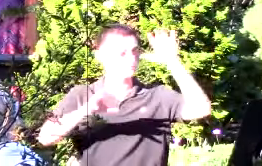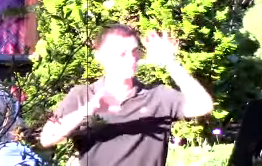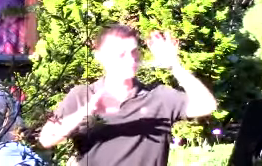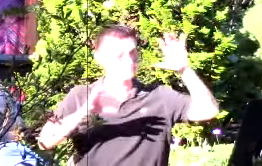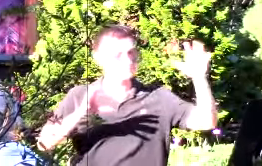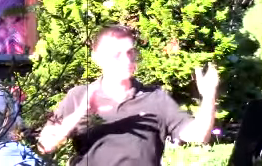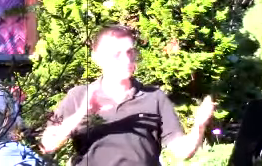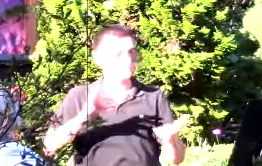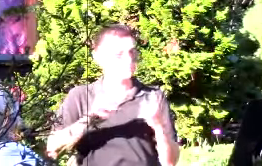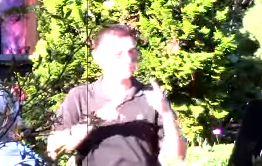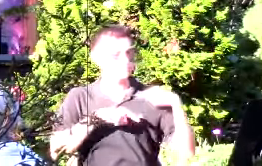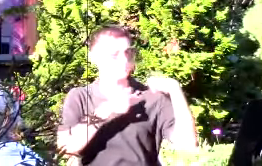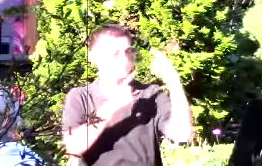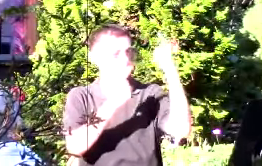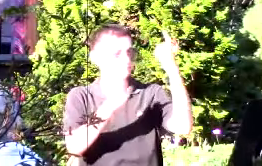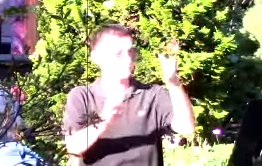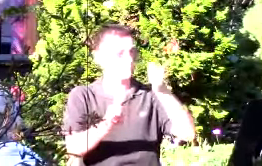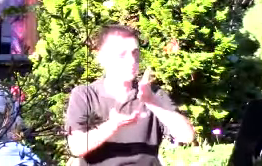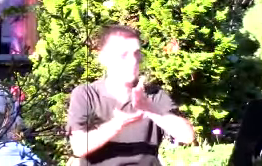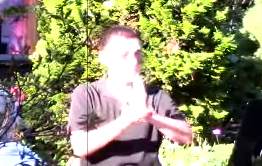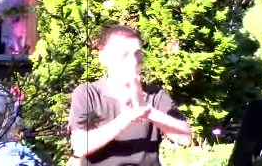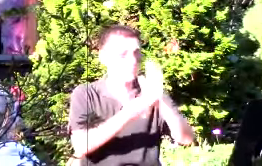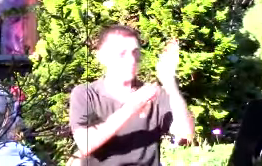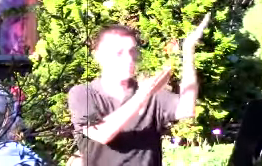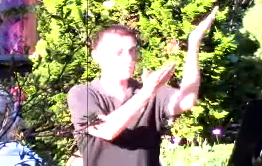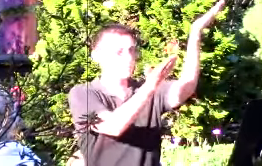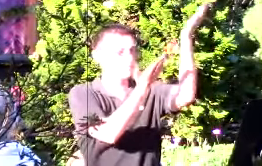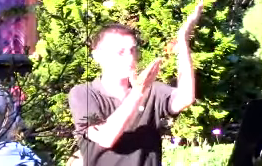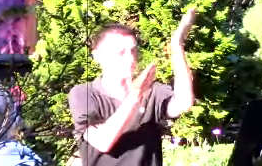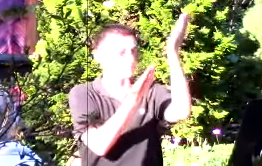Eloheinu asher kidshanu b'mitzvotav